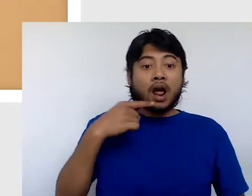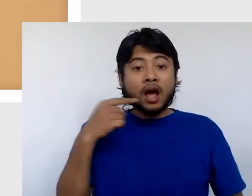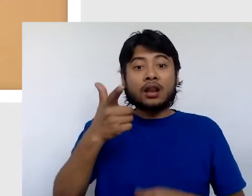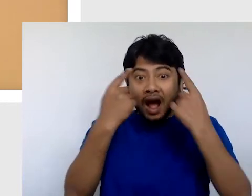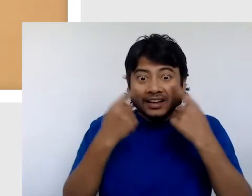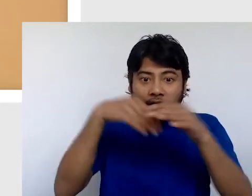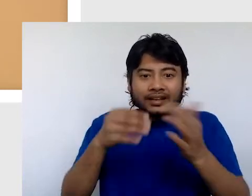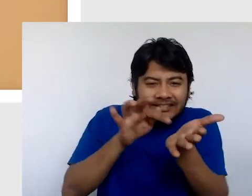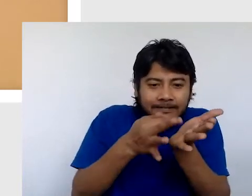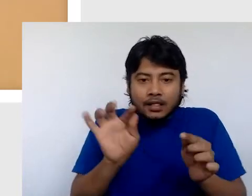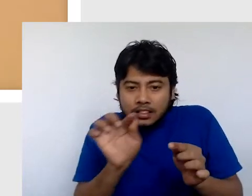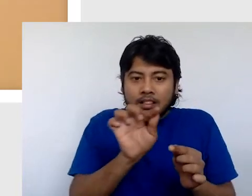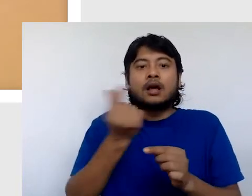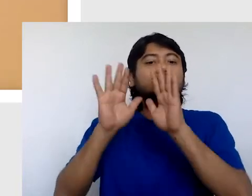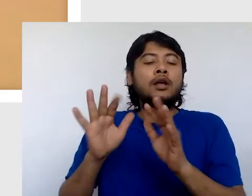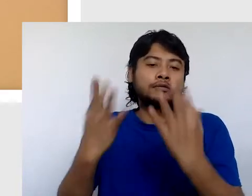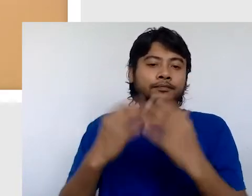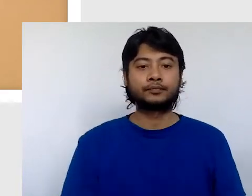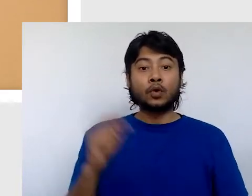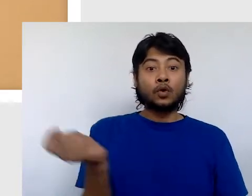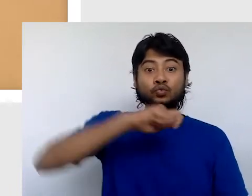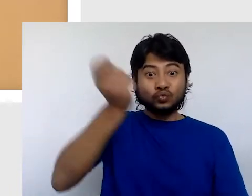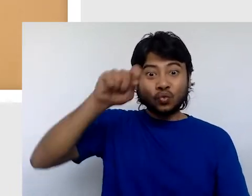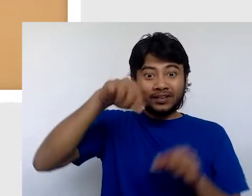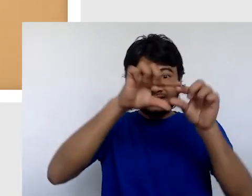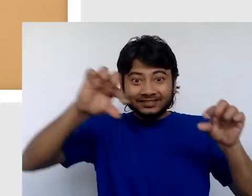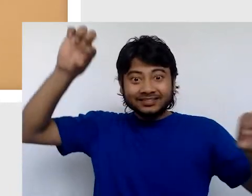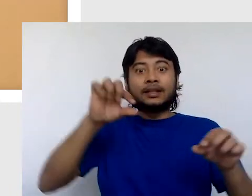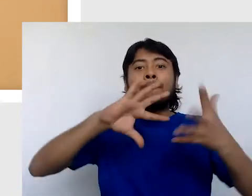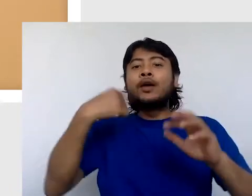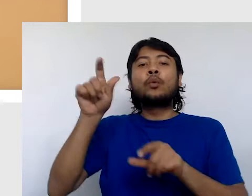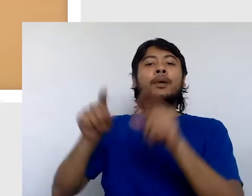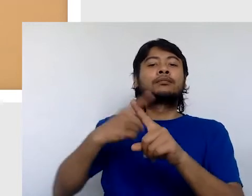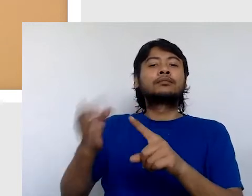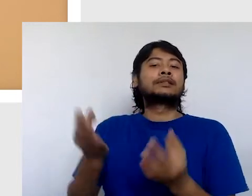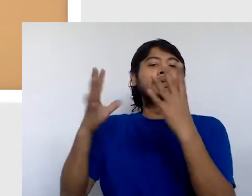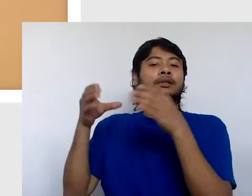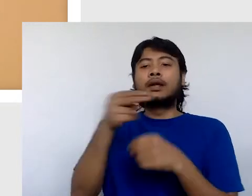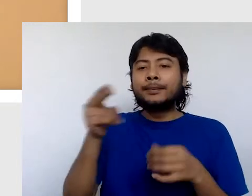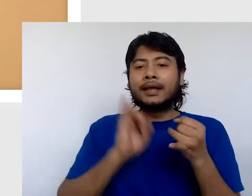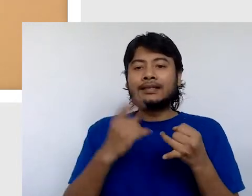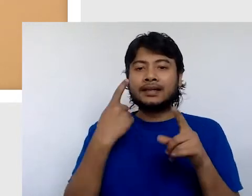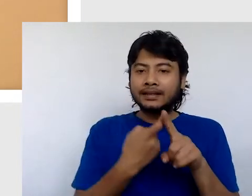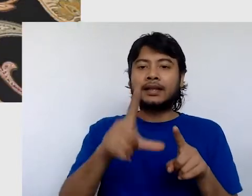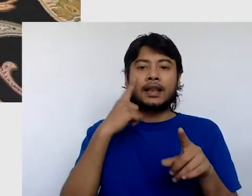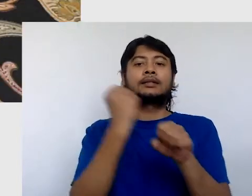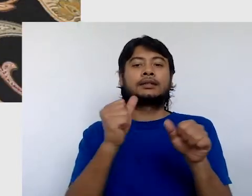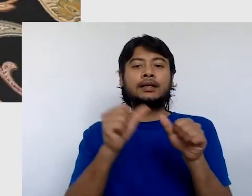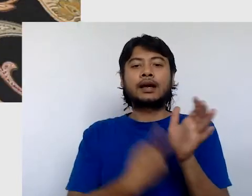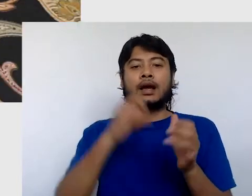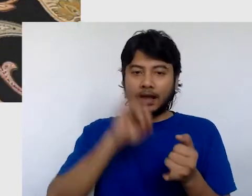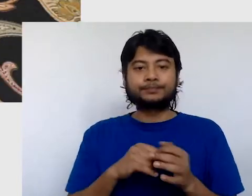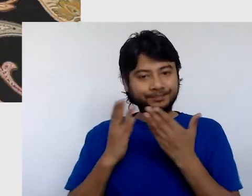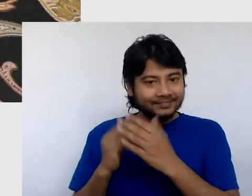eyes. Swords were made by a specialized and skilled group of people known as sikligars or